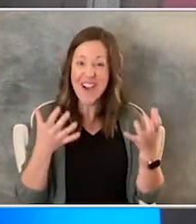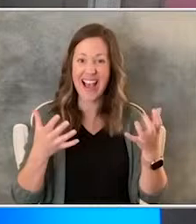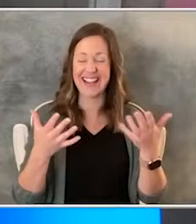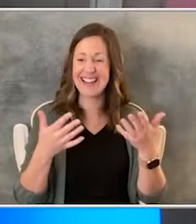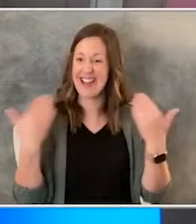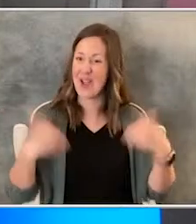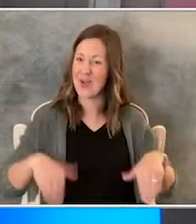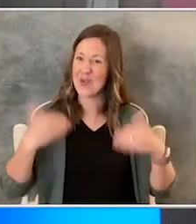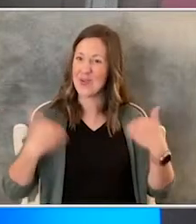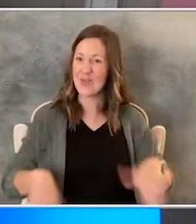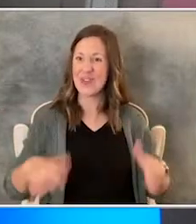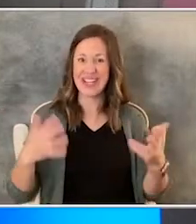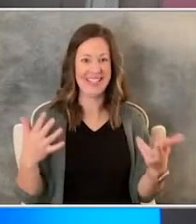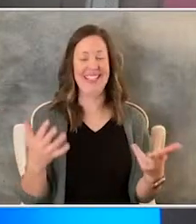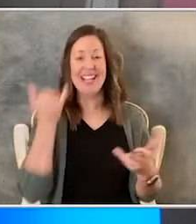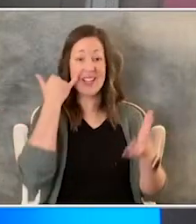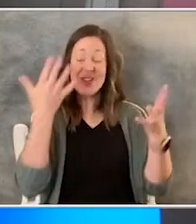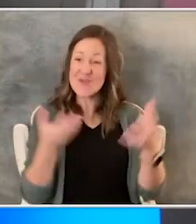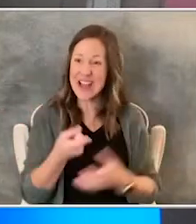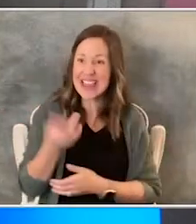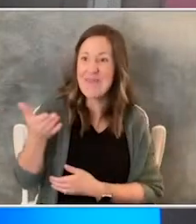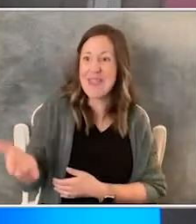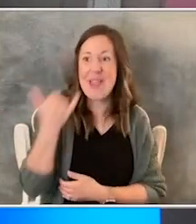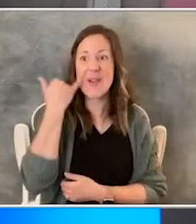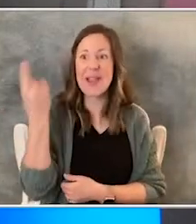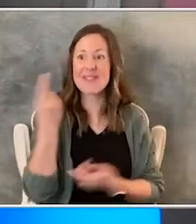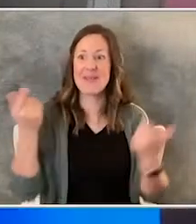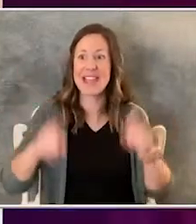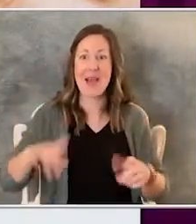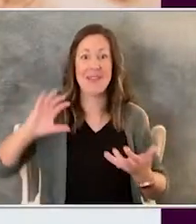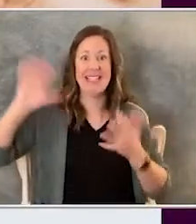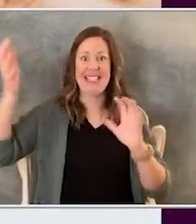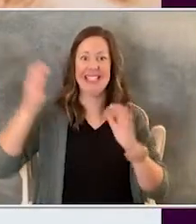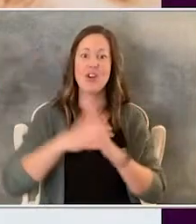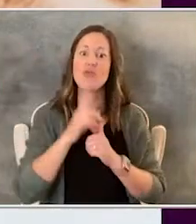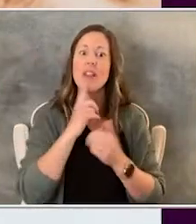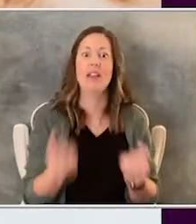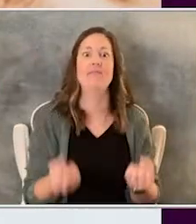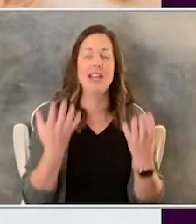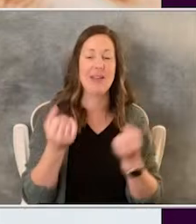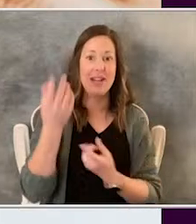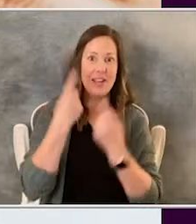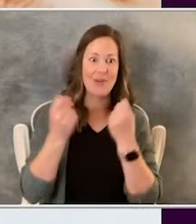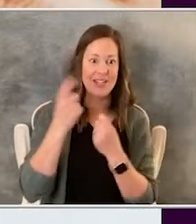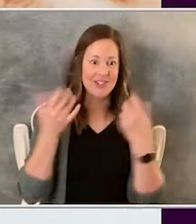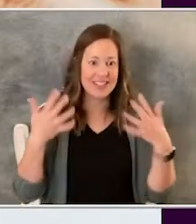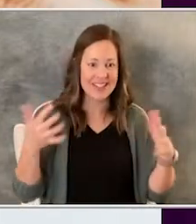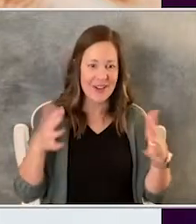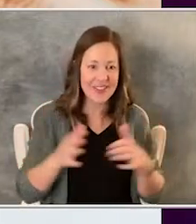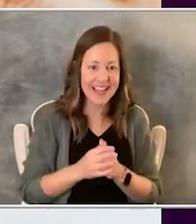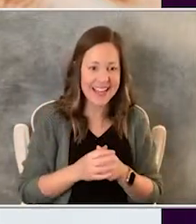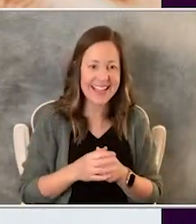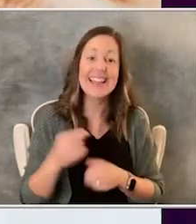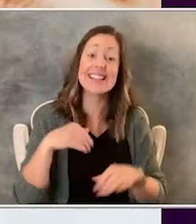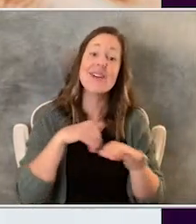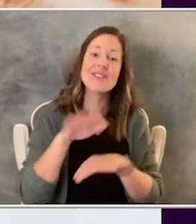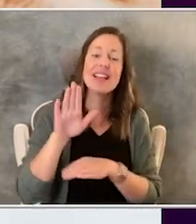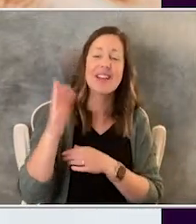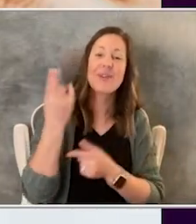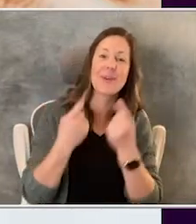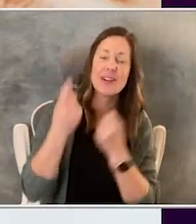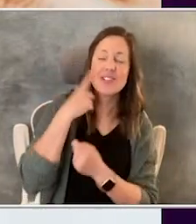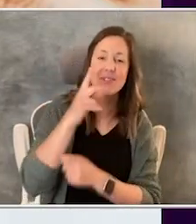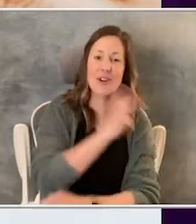guys, one of them's a couple of them were over at St. Luke's, and one's still there, Dr. Grantham, that have really advanced